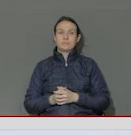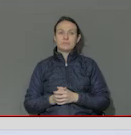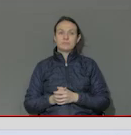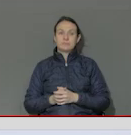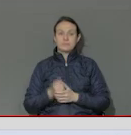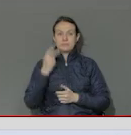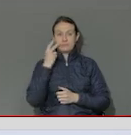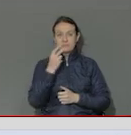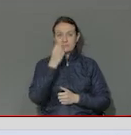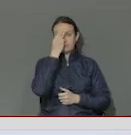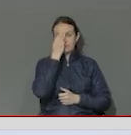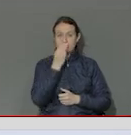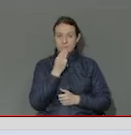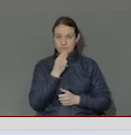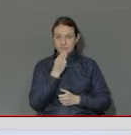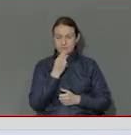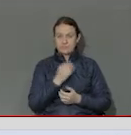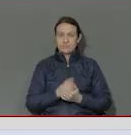Here are different spines.